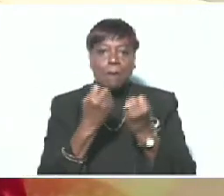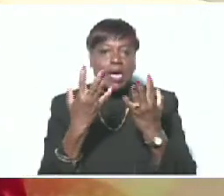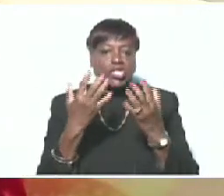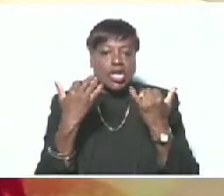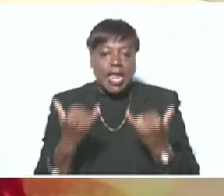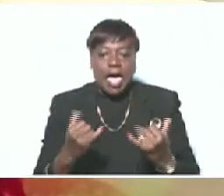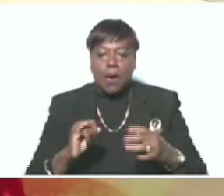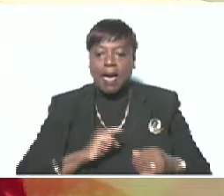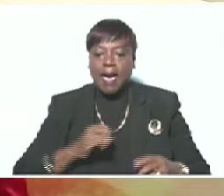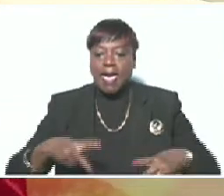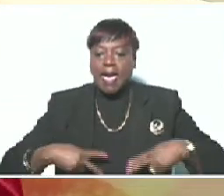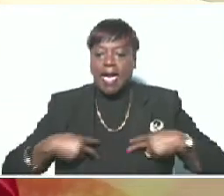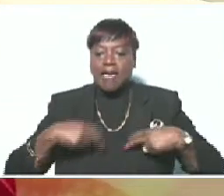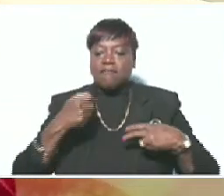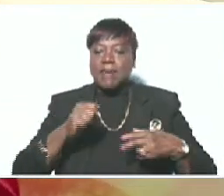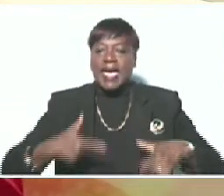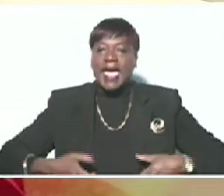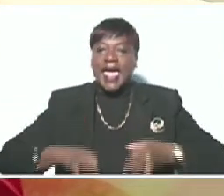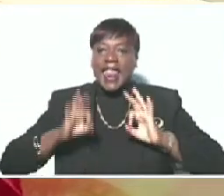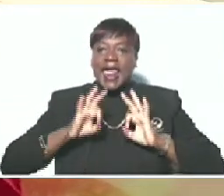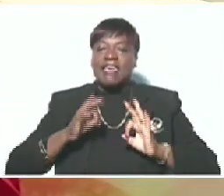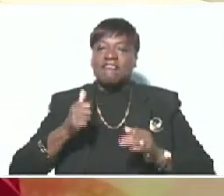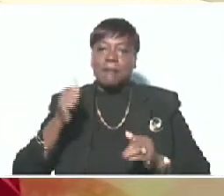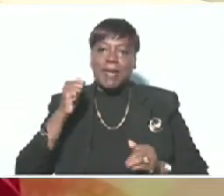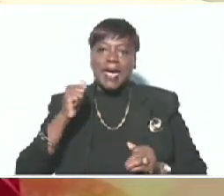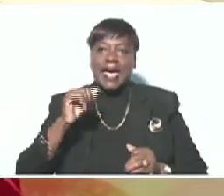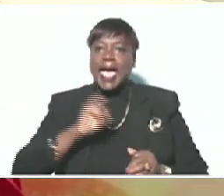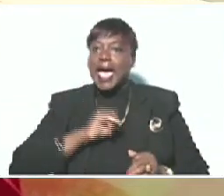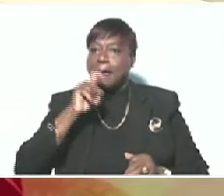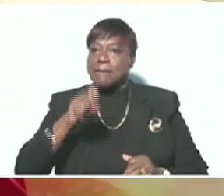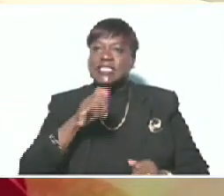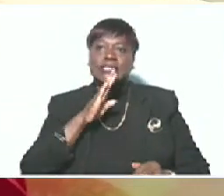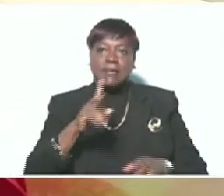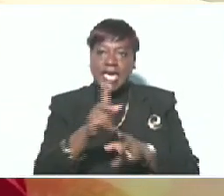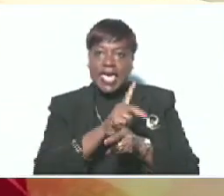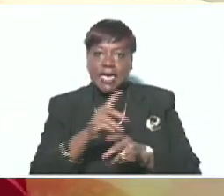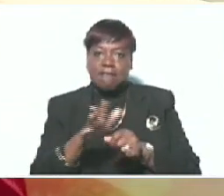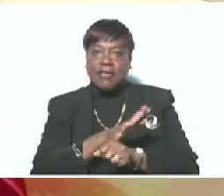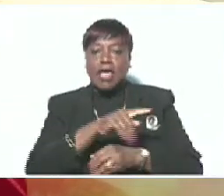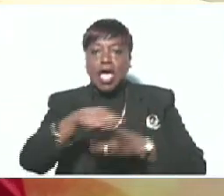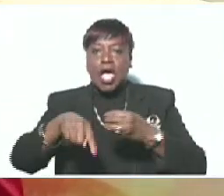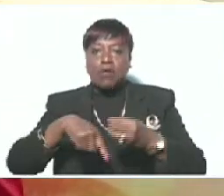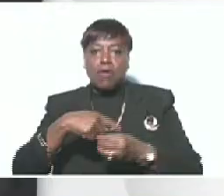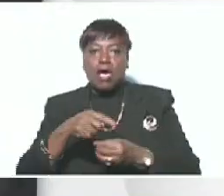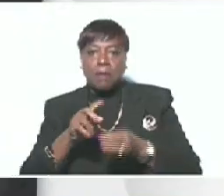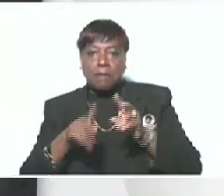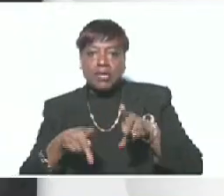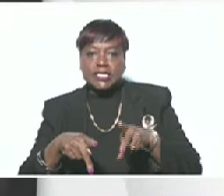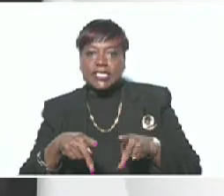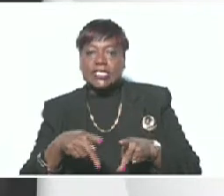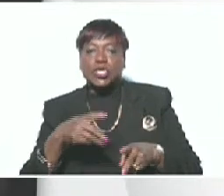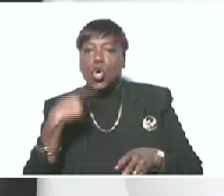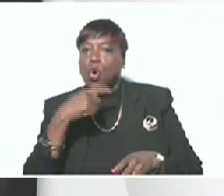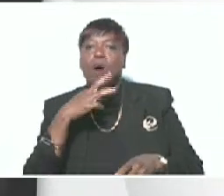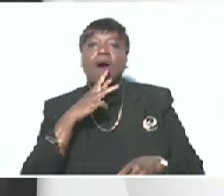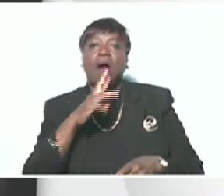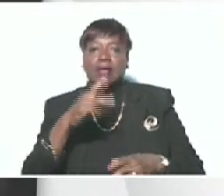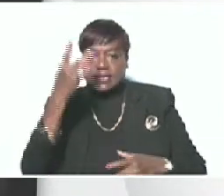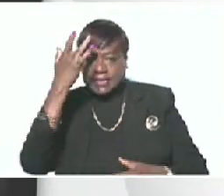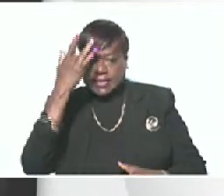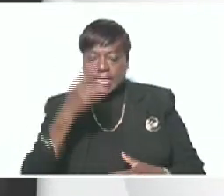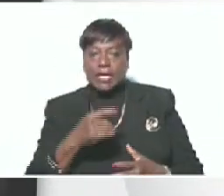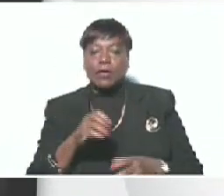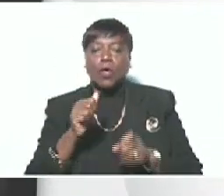is that I have to be very careful around persons with flus, viruses. As for Mr. Taylor, he says